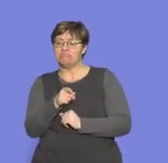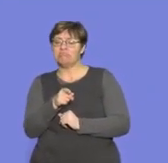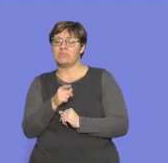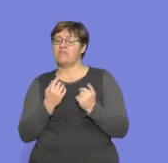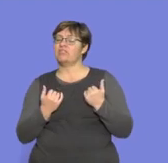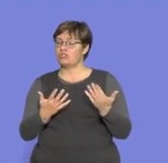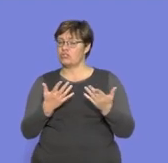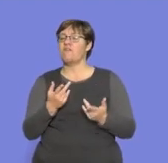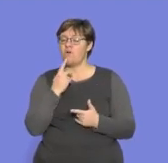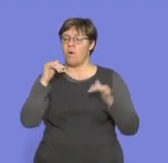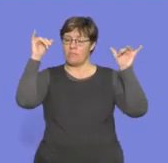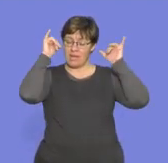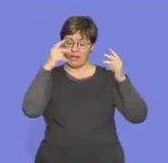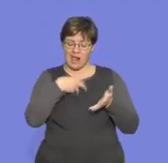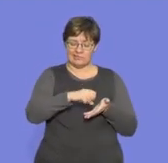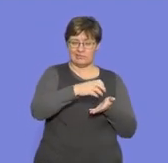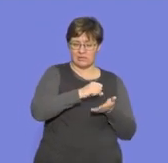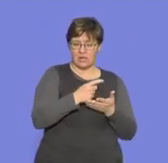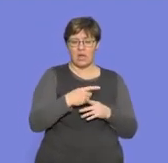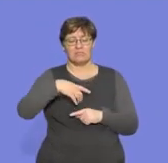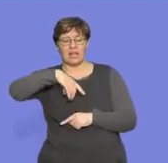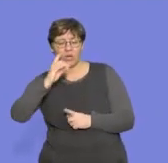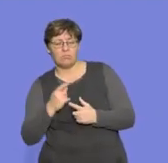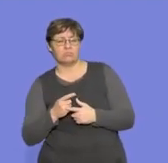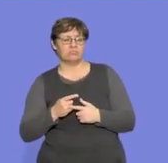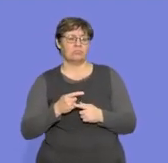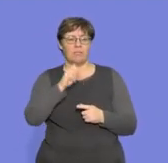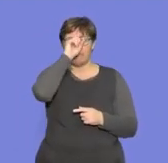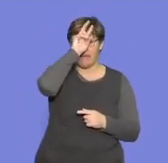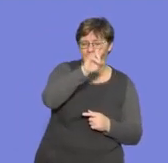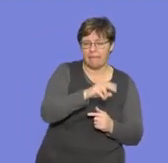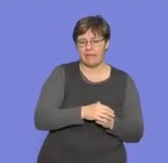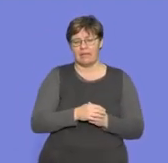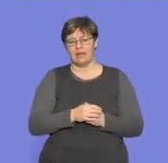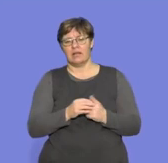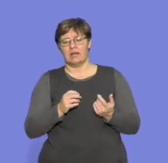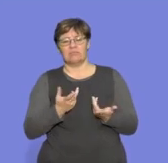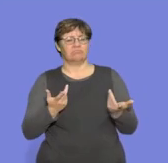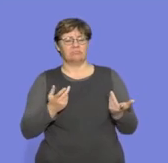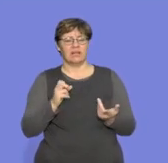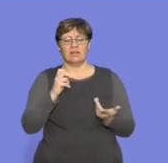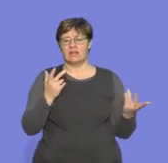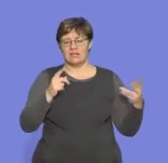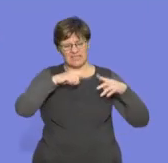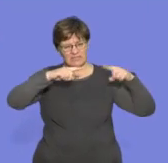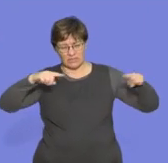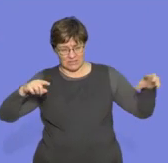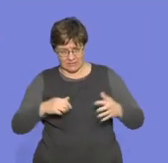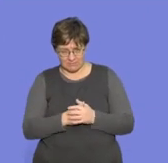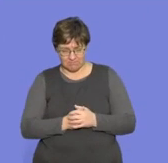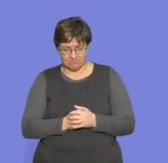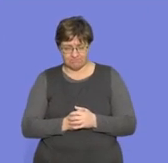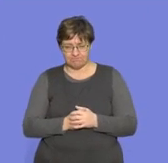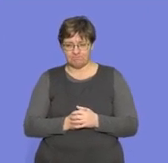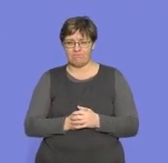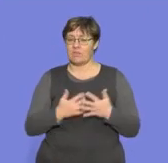by antelopes, your antelope, your blessbok, your springbok, as well as your wildebeest. So some of these images